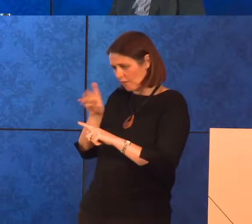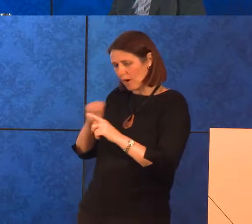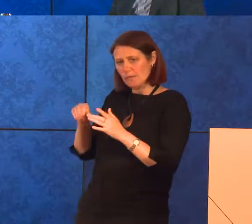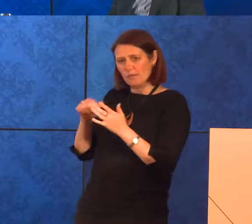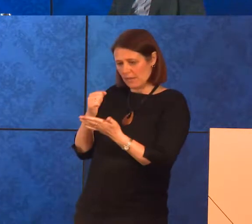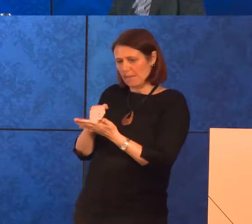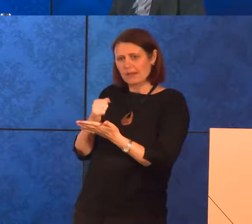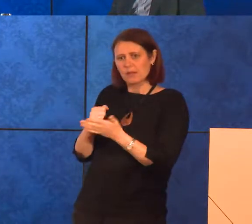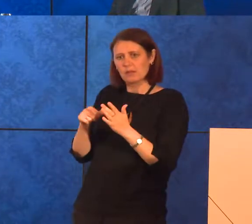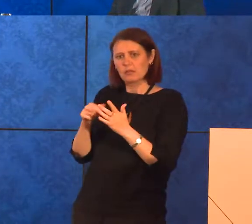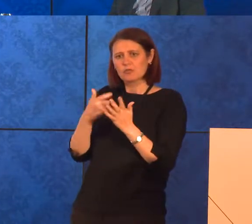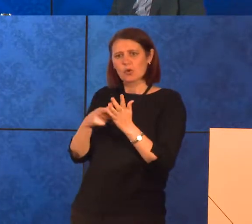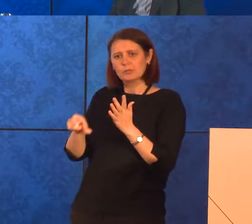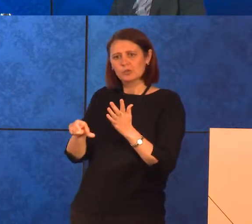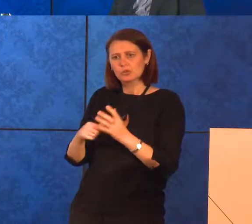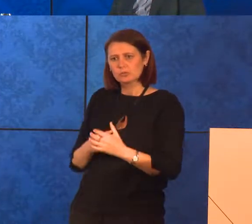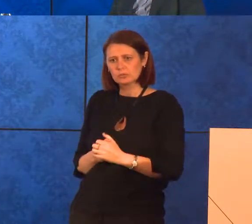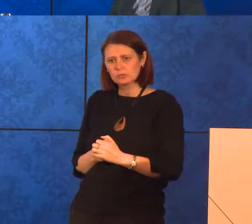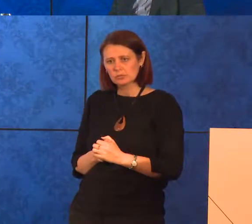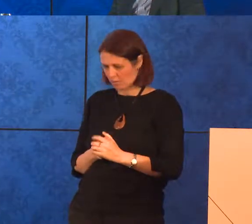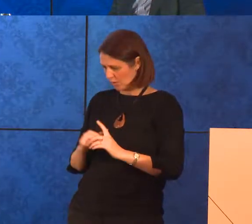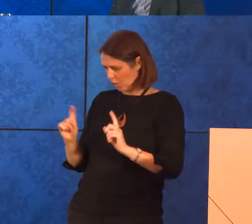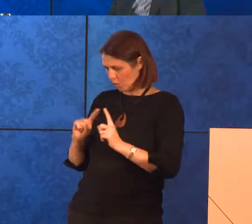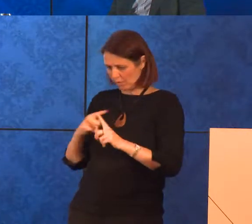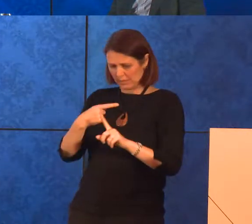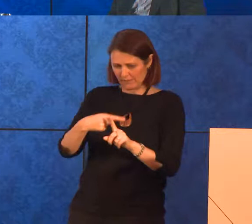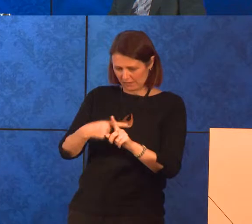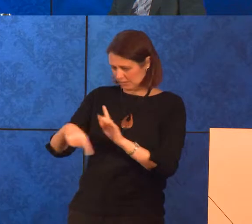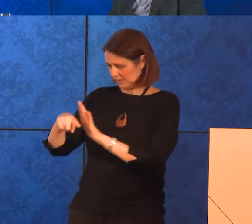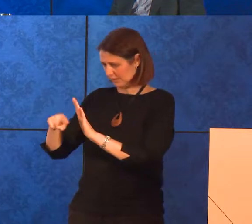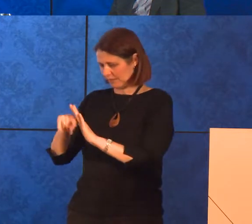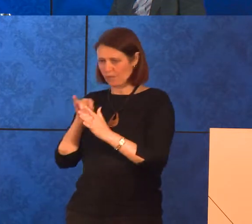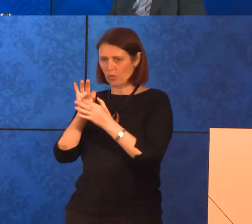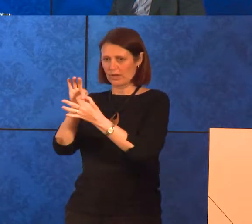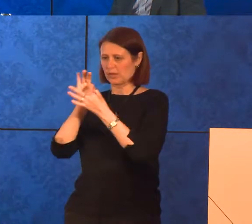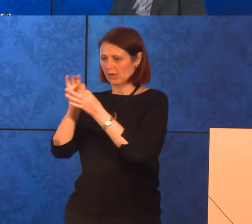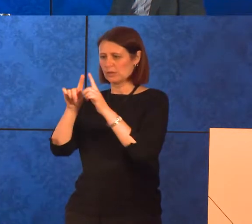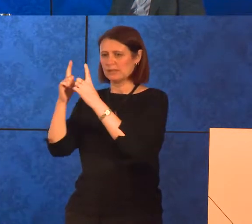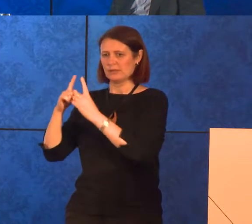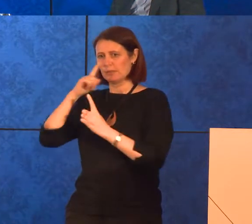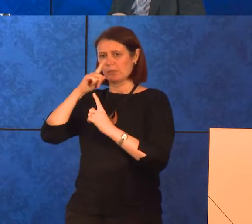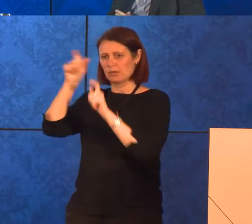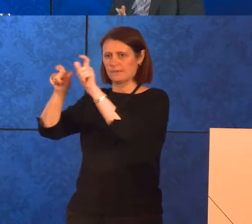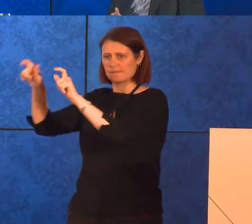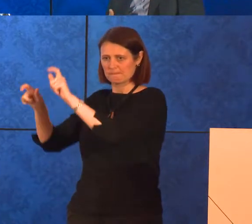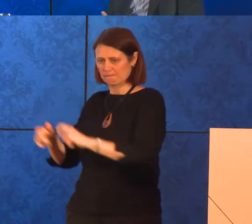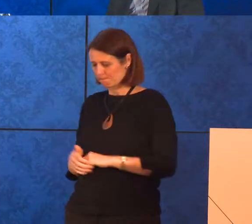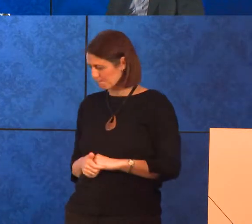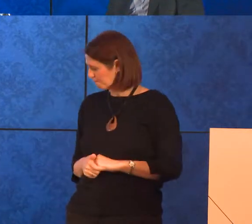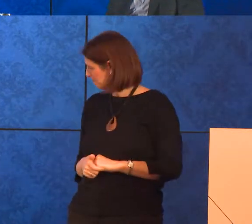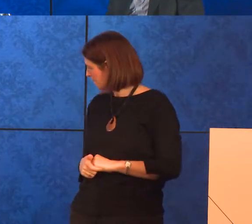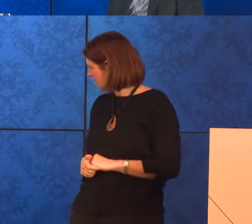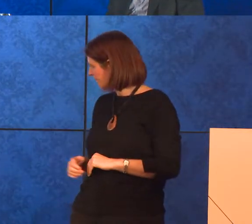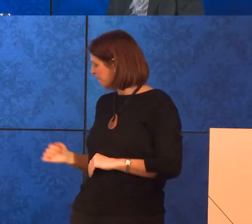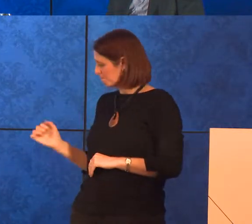from the Banking Royal Commission about what the advantages and disadvantages are of engaging in different parts of the process? Yeah. I mean,